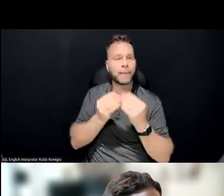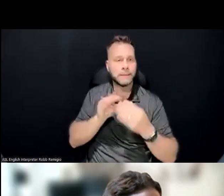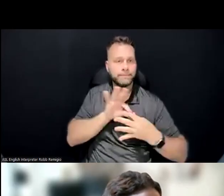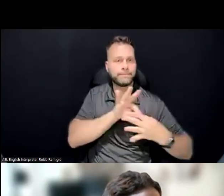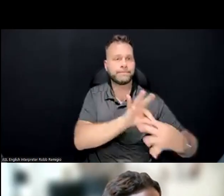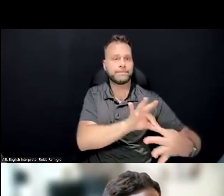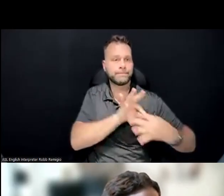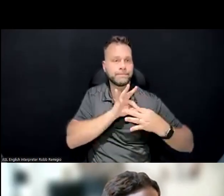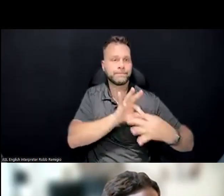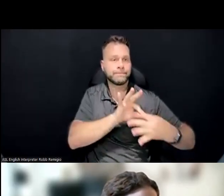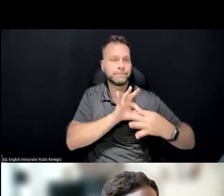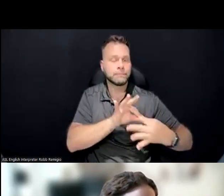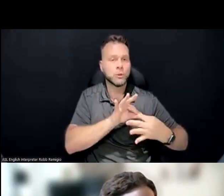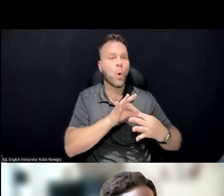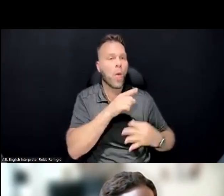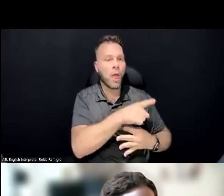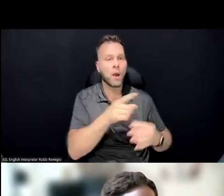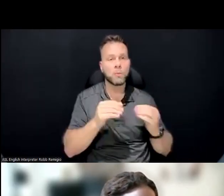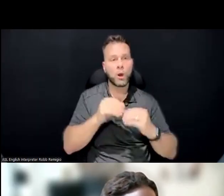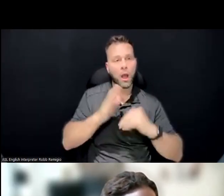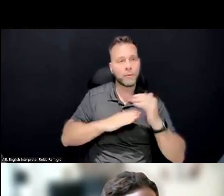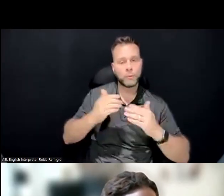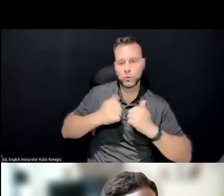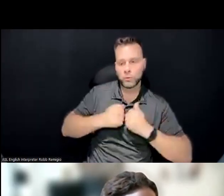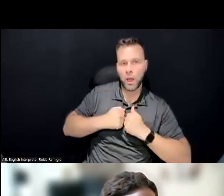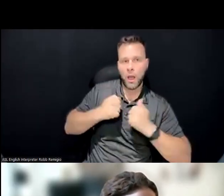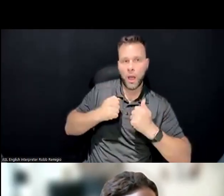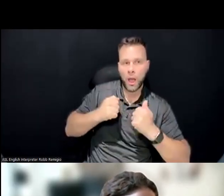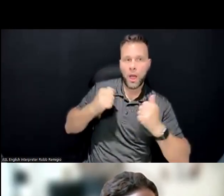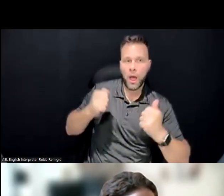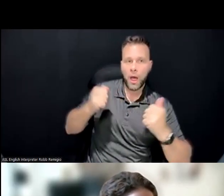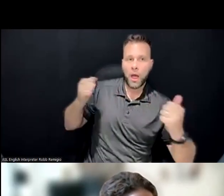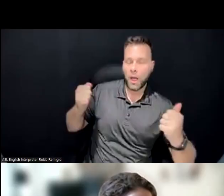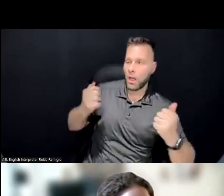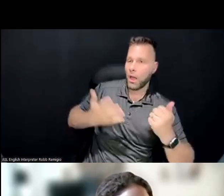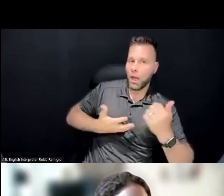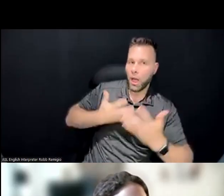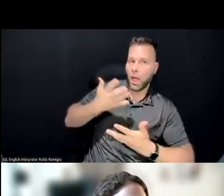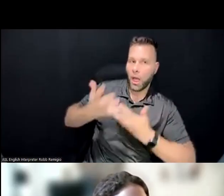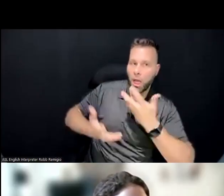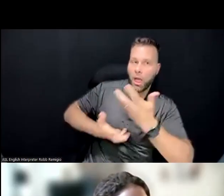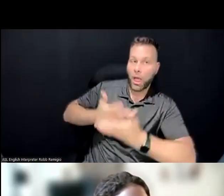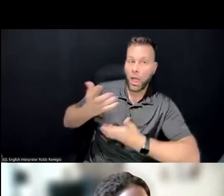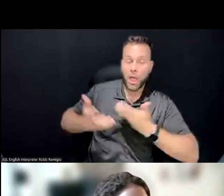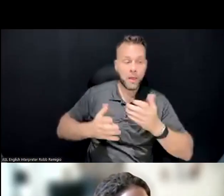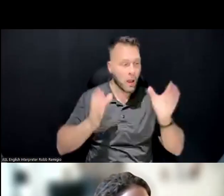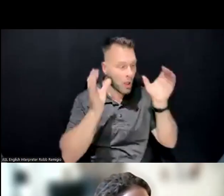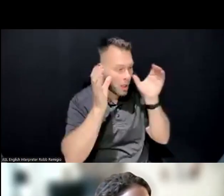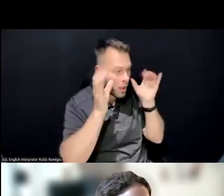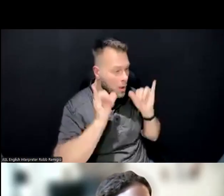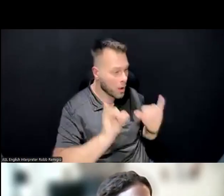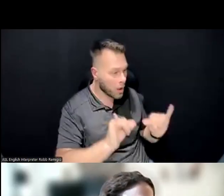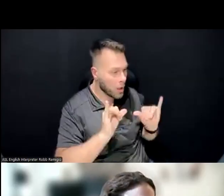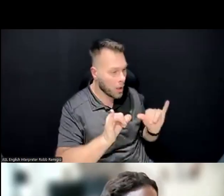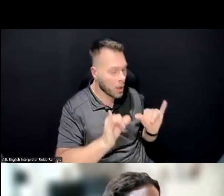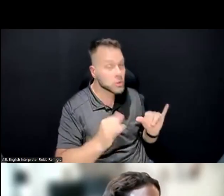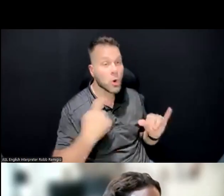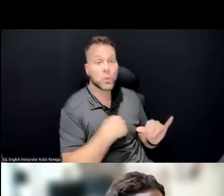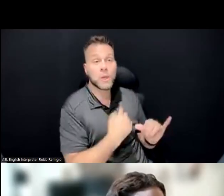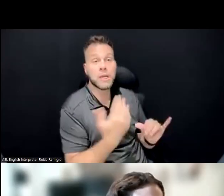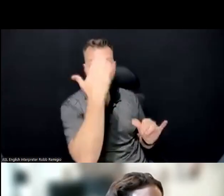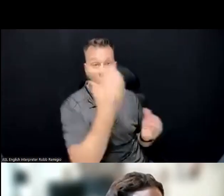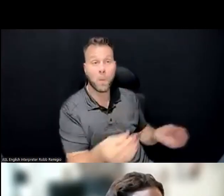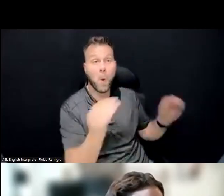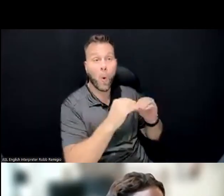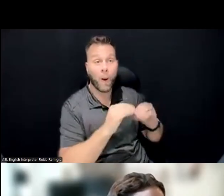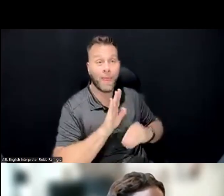more about what is happening to them than their actual families. Yeah. So that